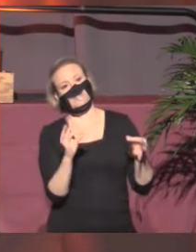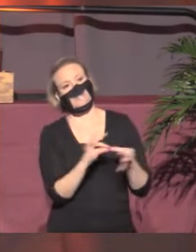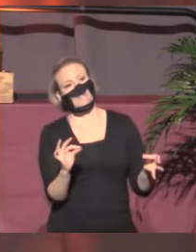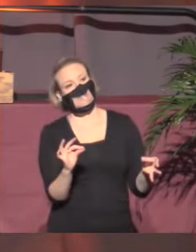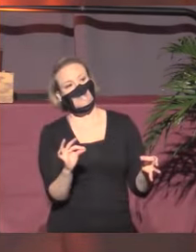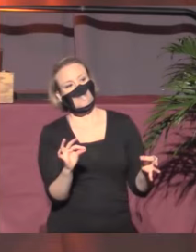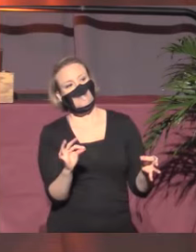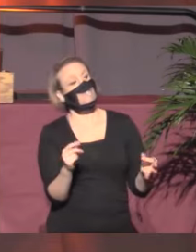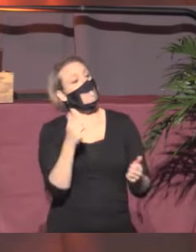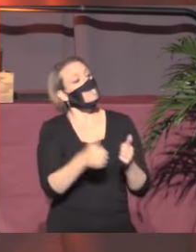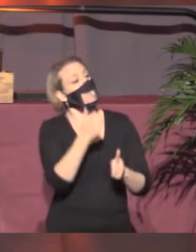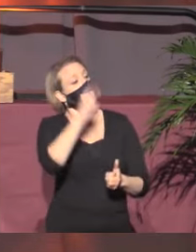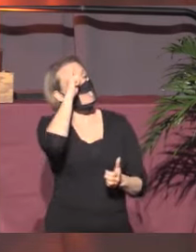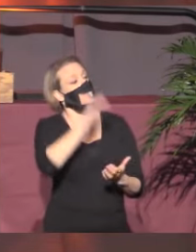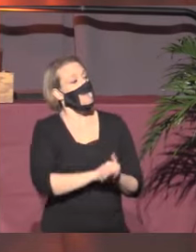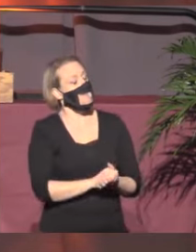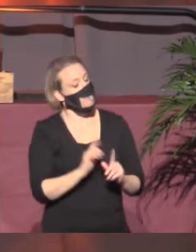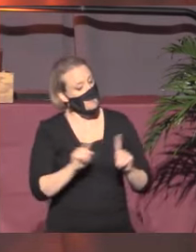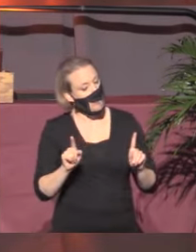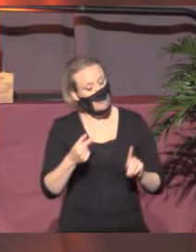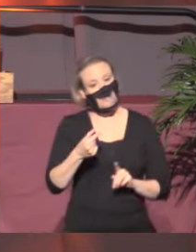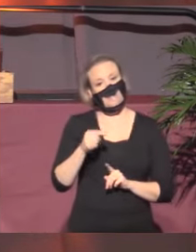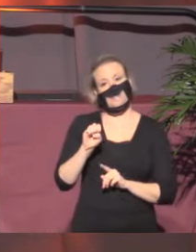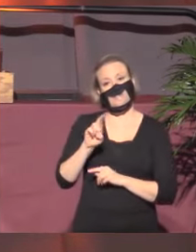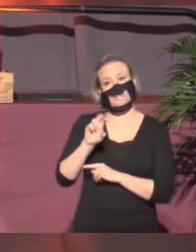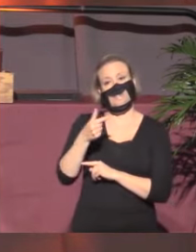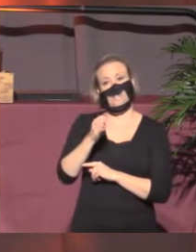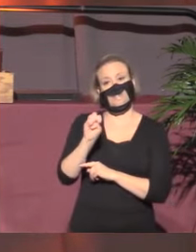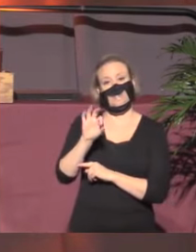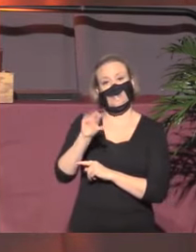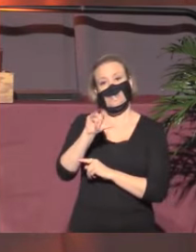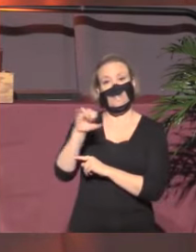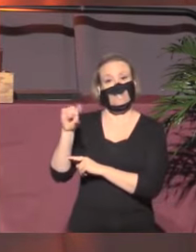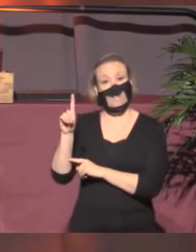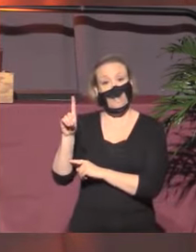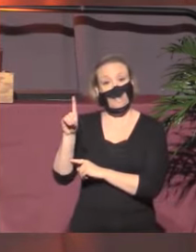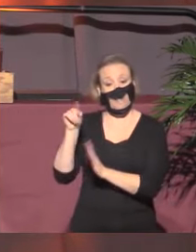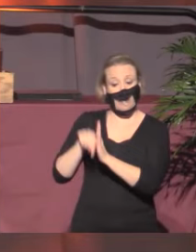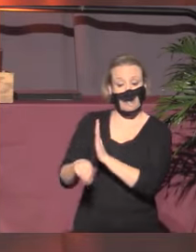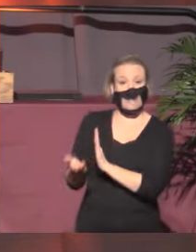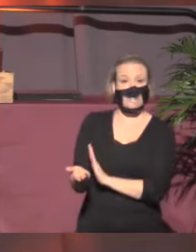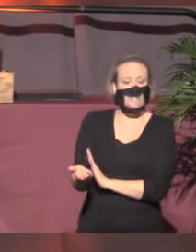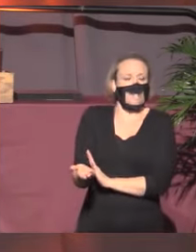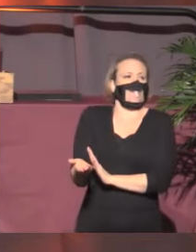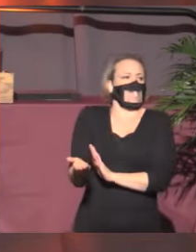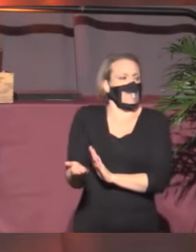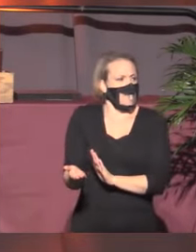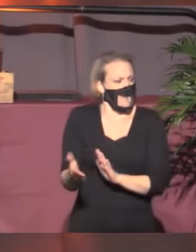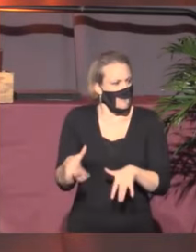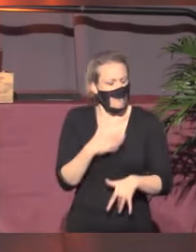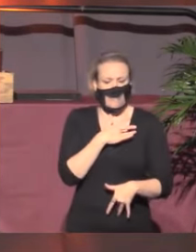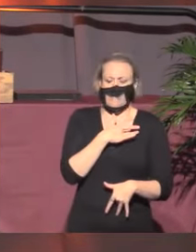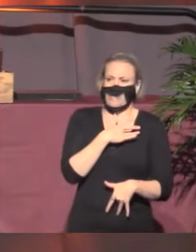George Floyd called into question what we believe, what we thought we had accomplished with